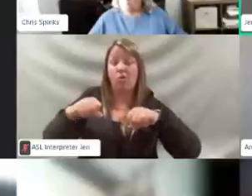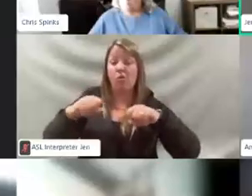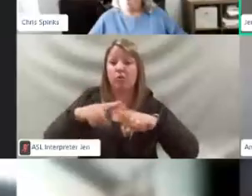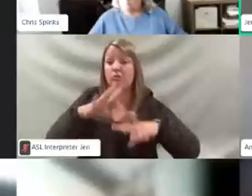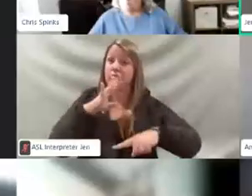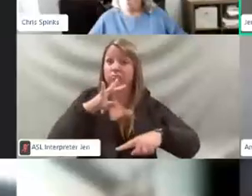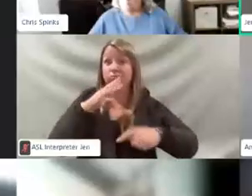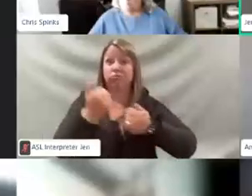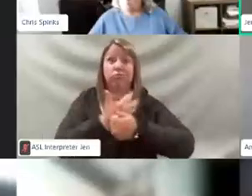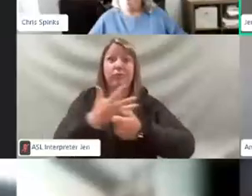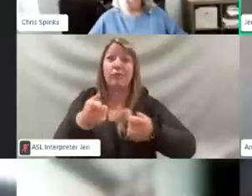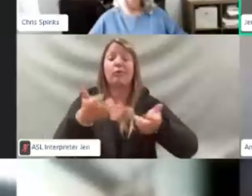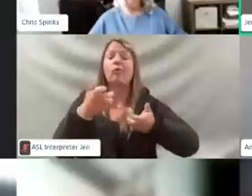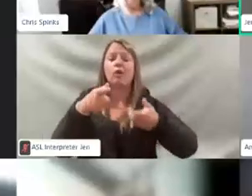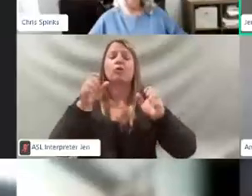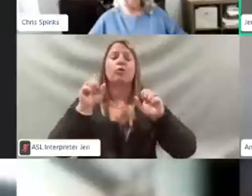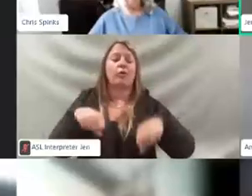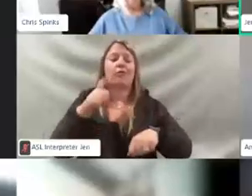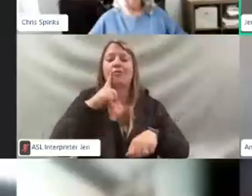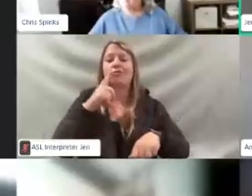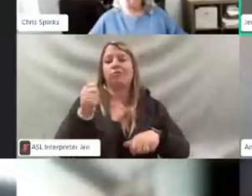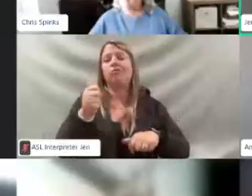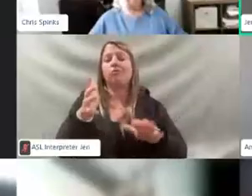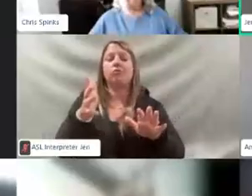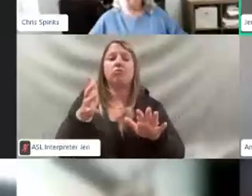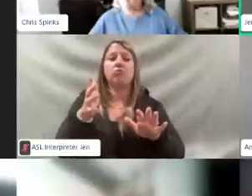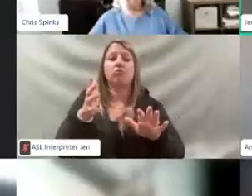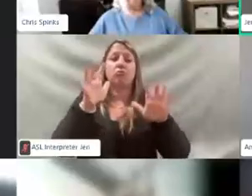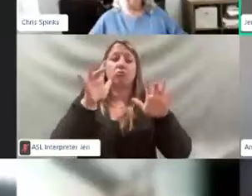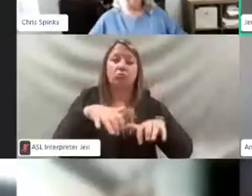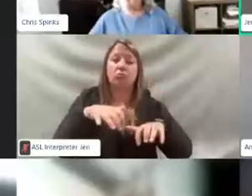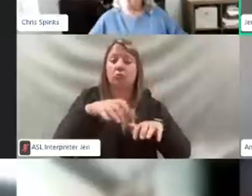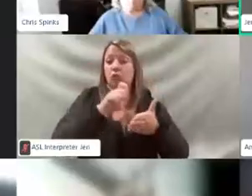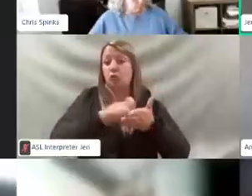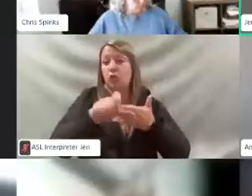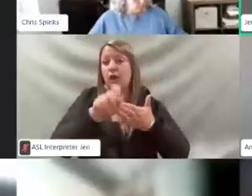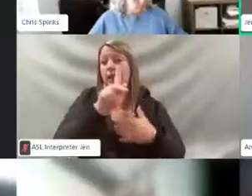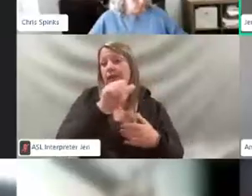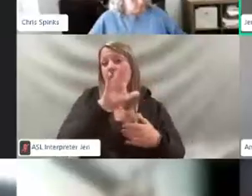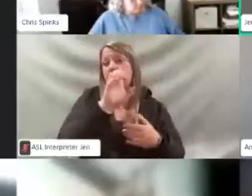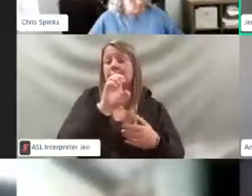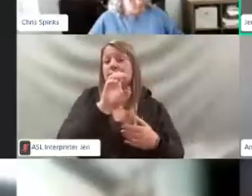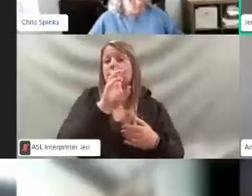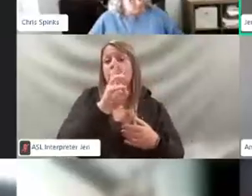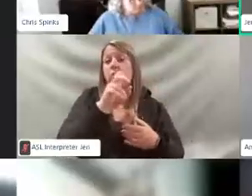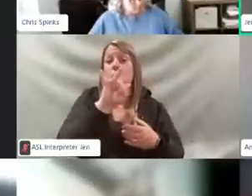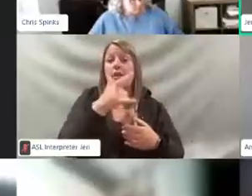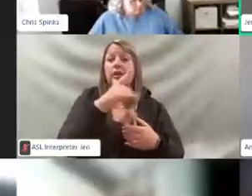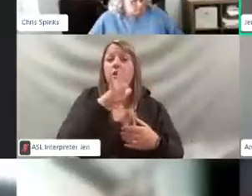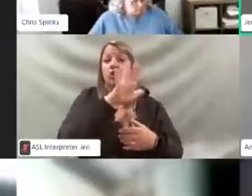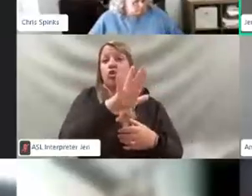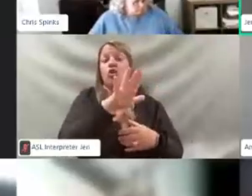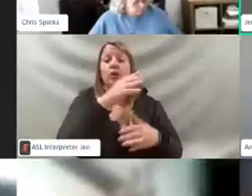everything out that you wanted to say, you are more than welcome to write the chair, Casey Weldy, and her email address here